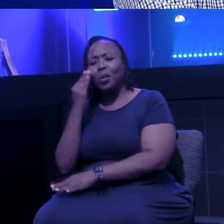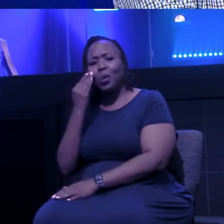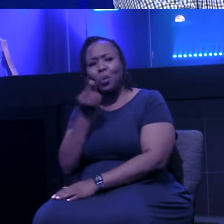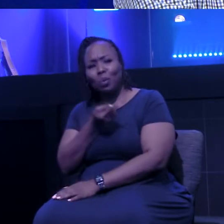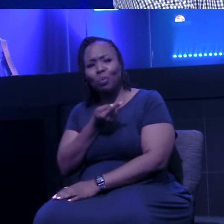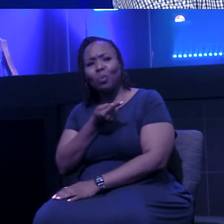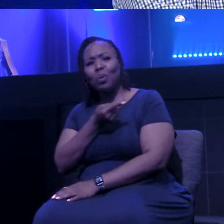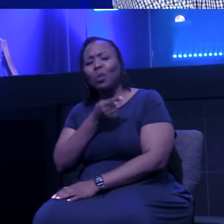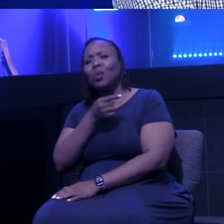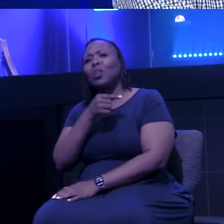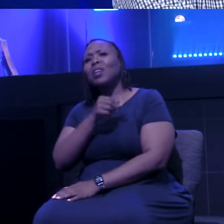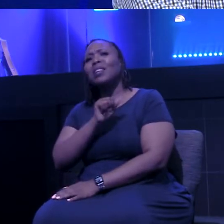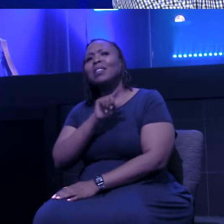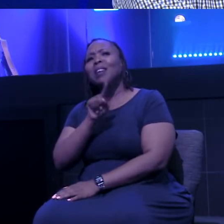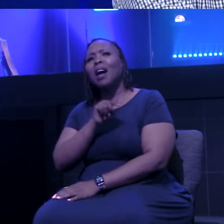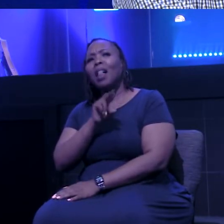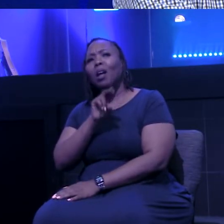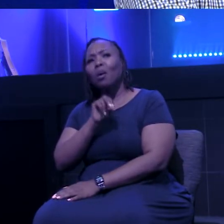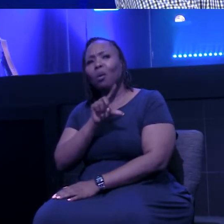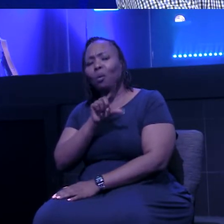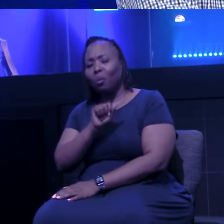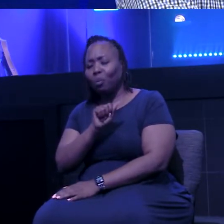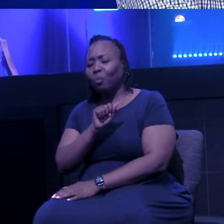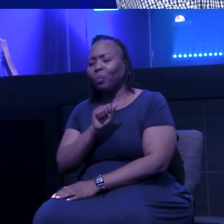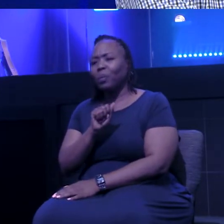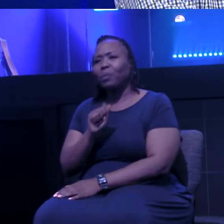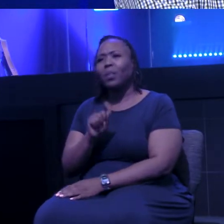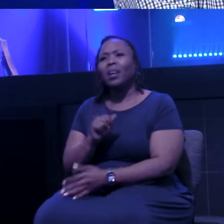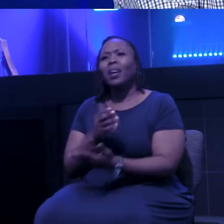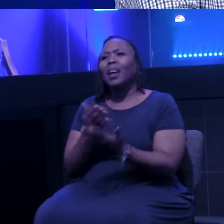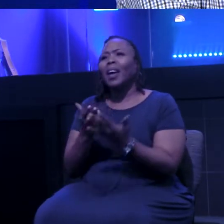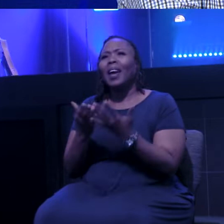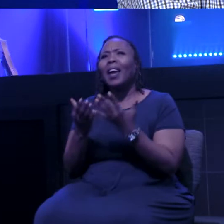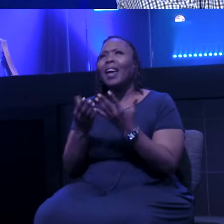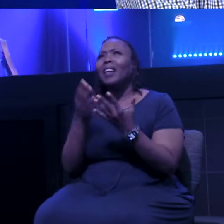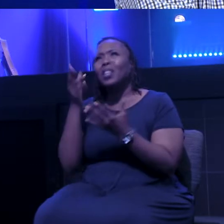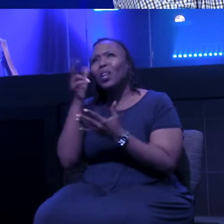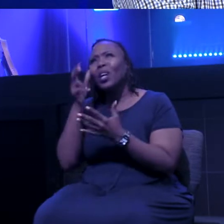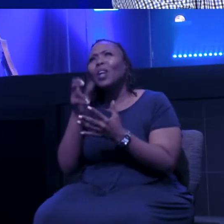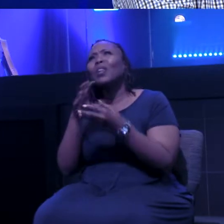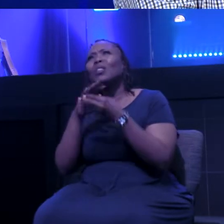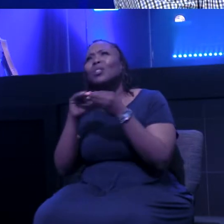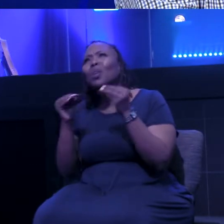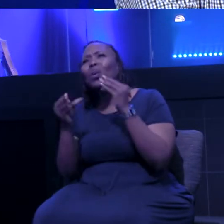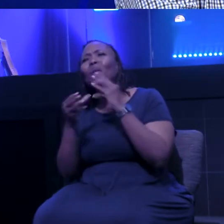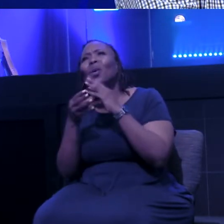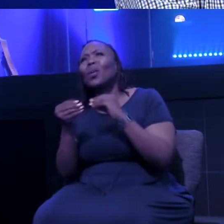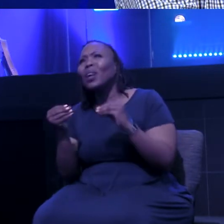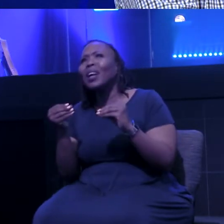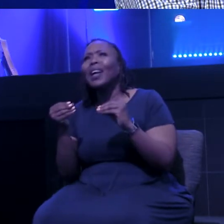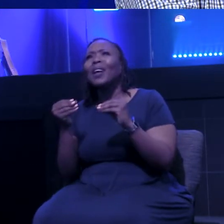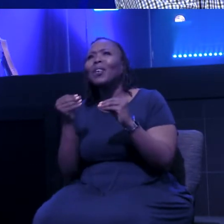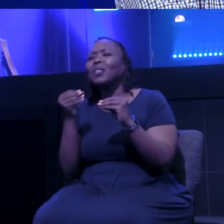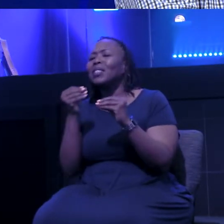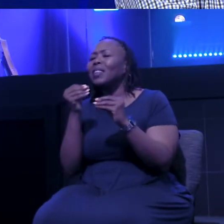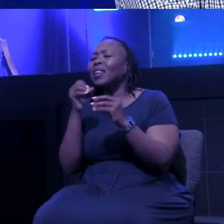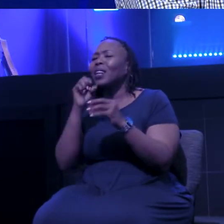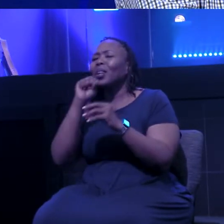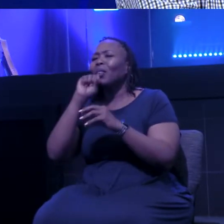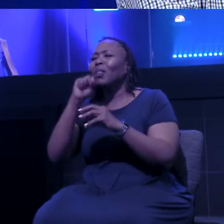important thing for us to do. And our elders, when he heard his story, as you're hearing his story today, just fell in love with